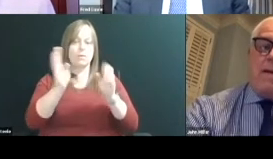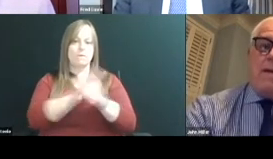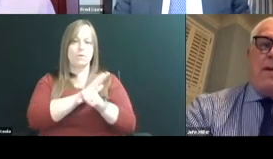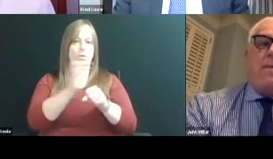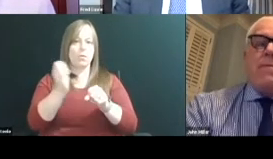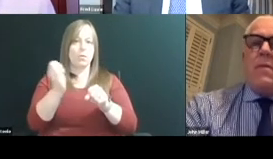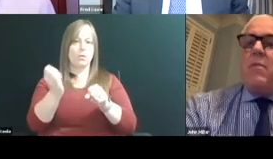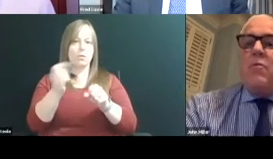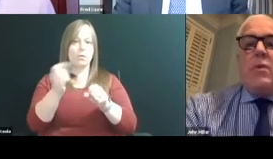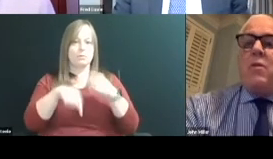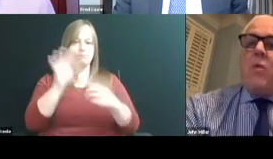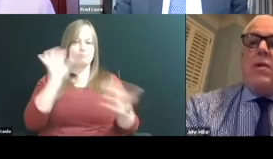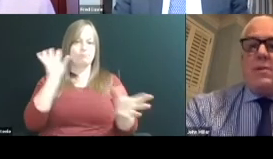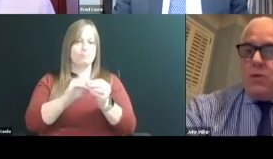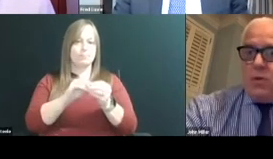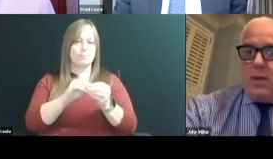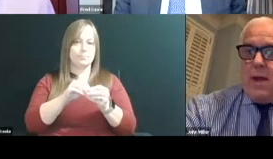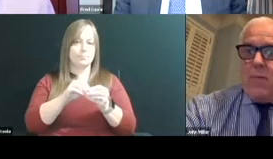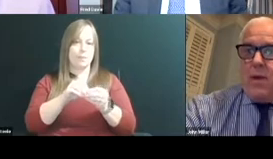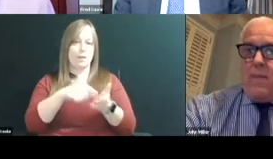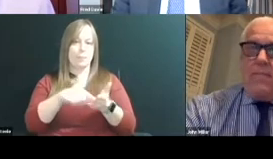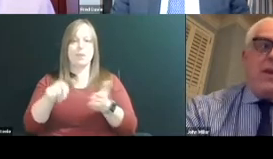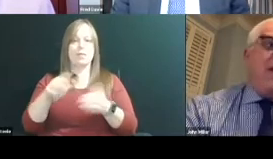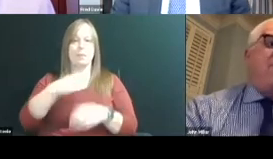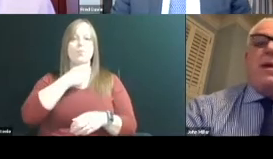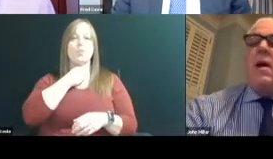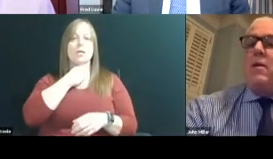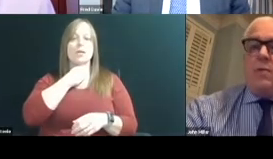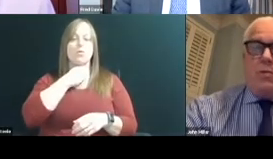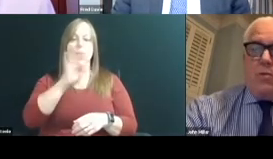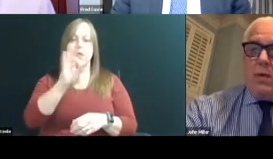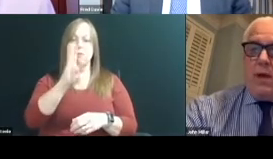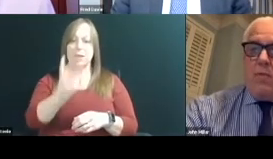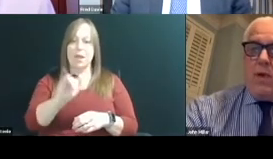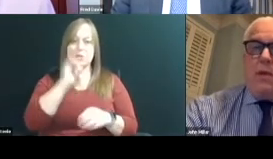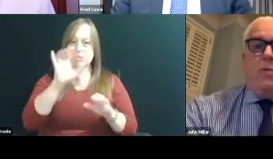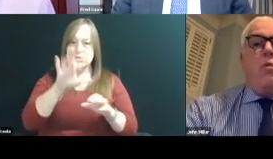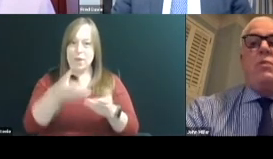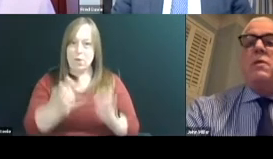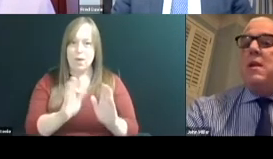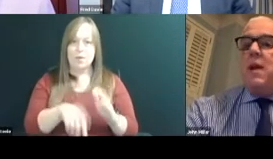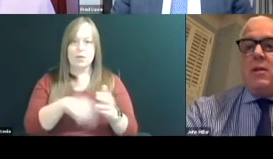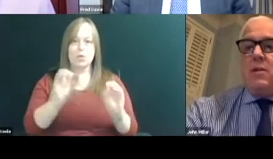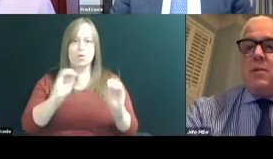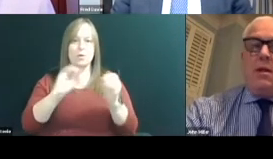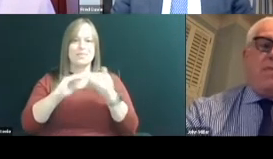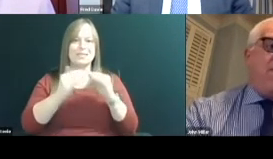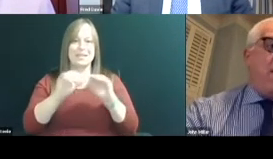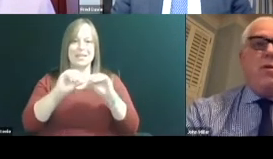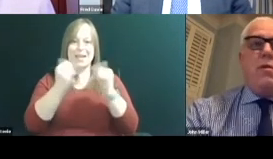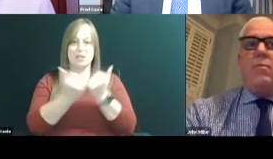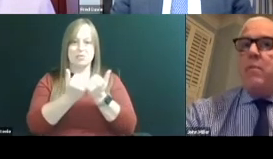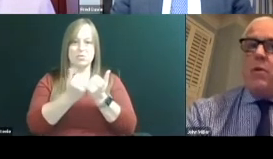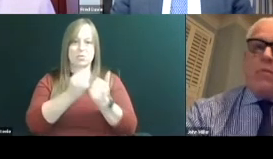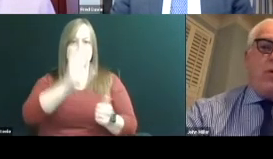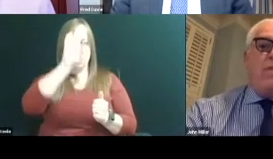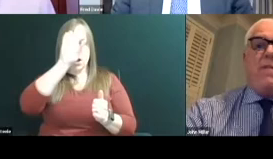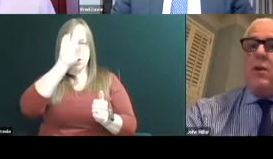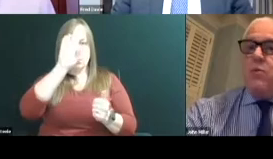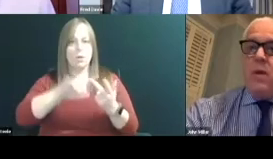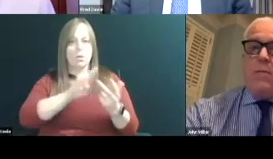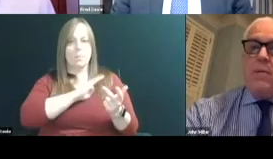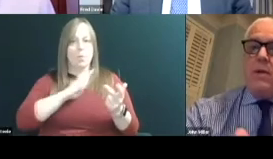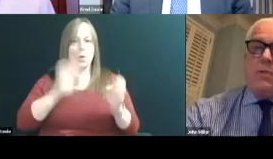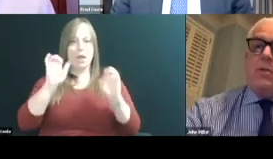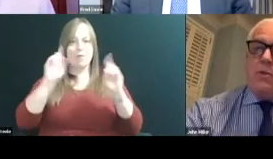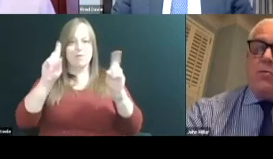pay. The Marine Corps doesn't do it that way. The FBI doesn't do it that way. No city agency, the fire department, the Board of